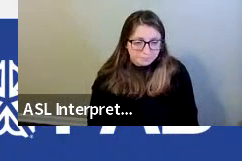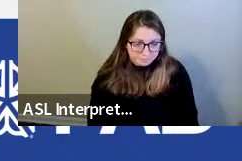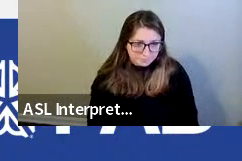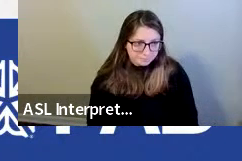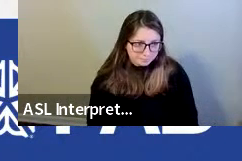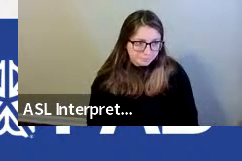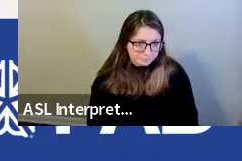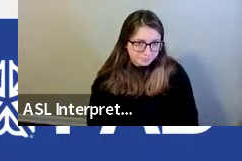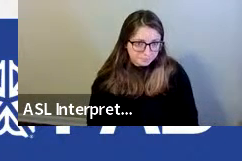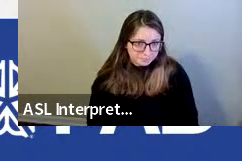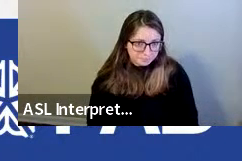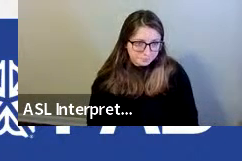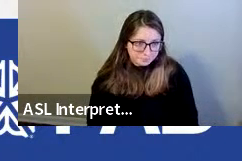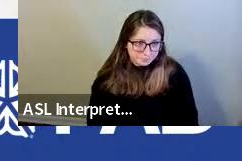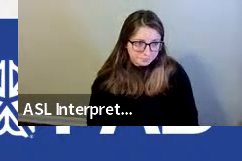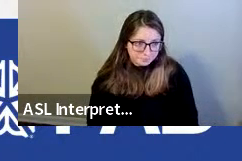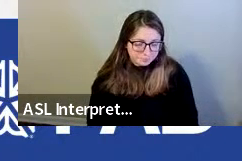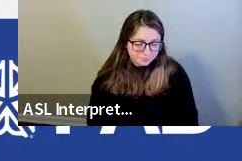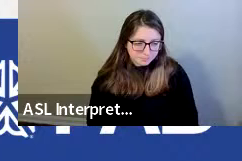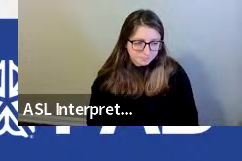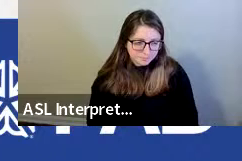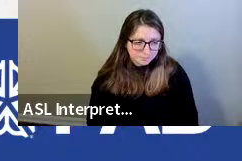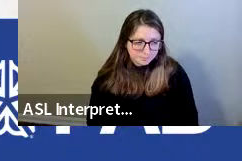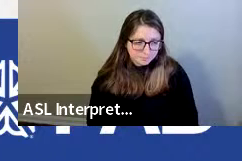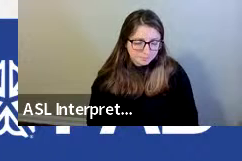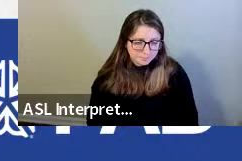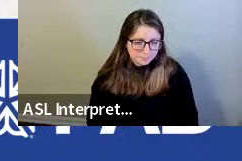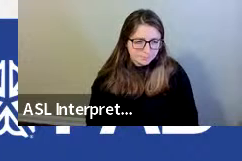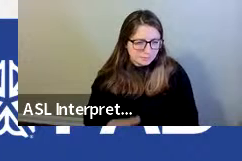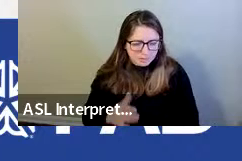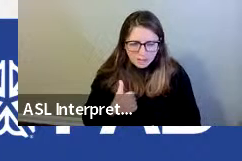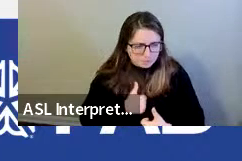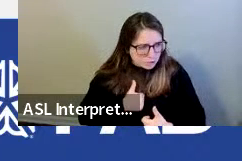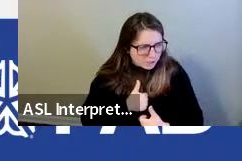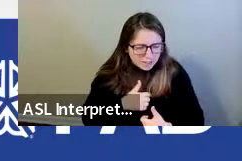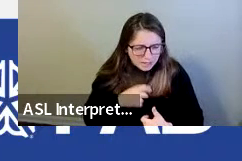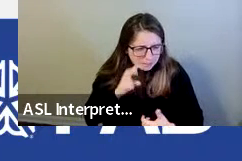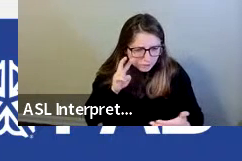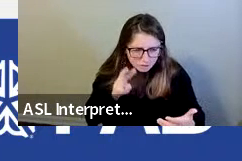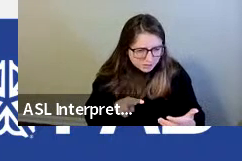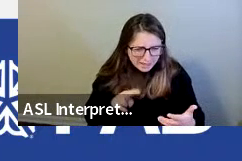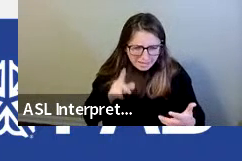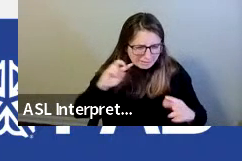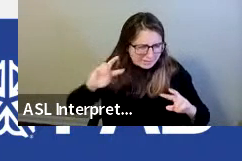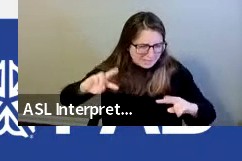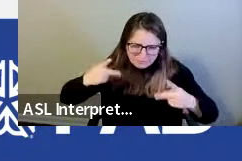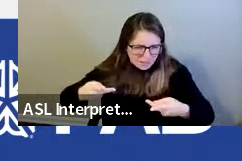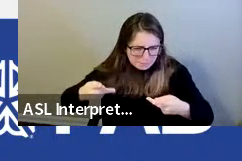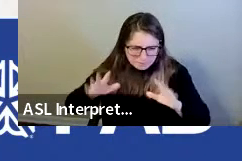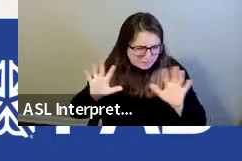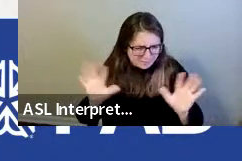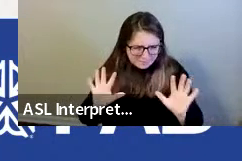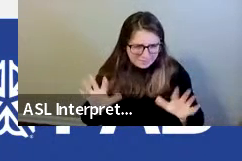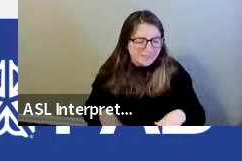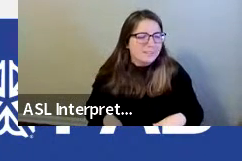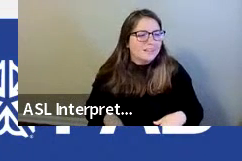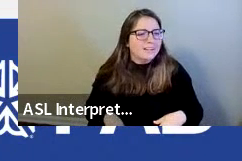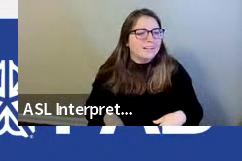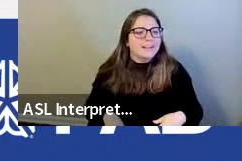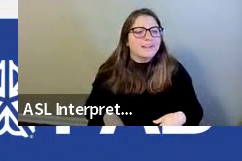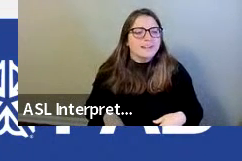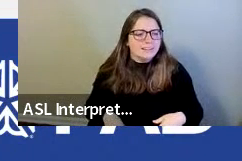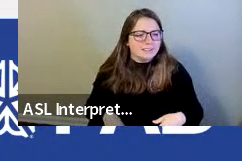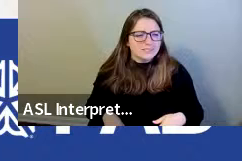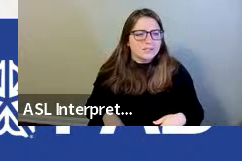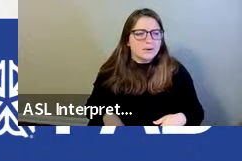And for, it's so sorry, it seems like these are swapped. For unlimited discretion, right, we have now ranked all of